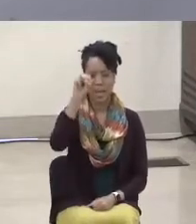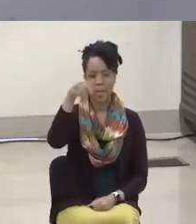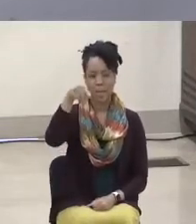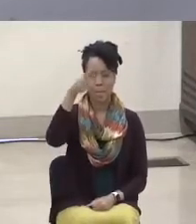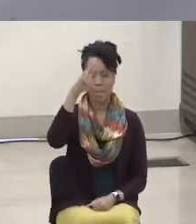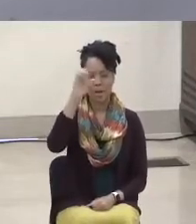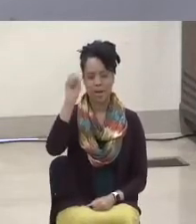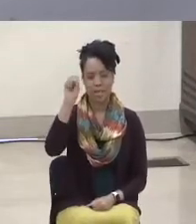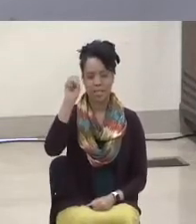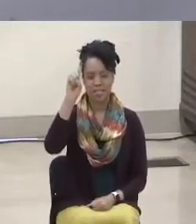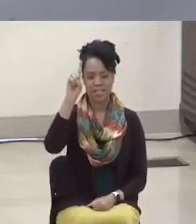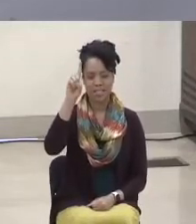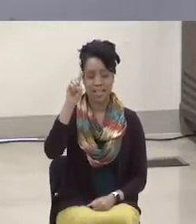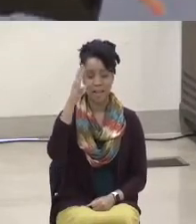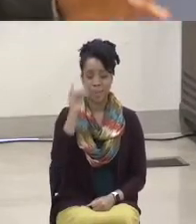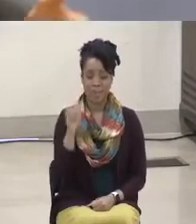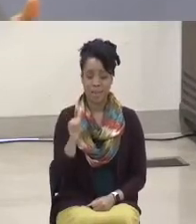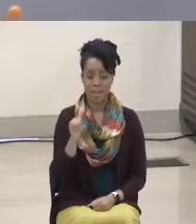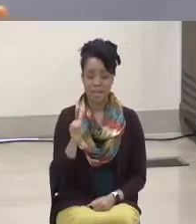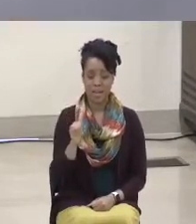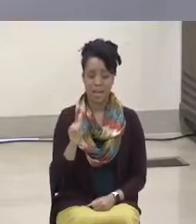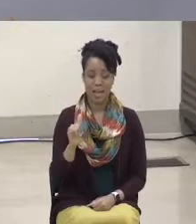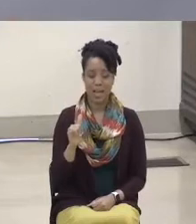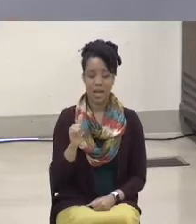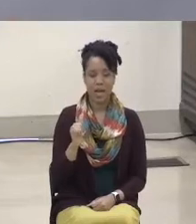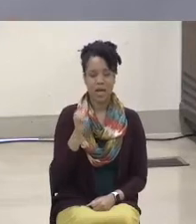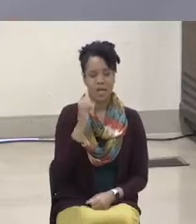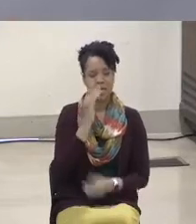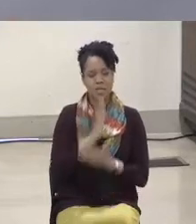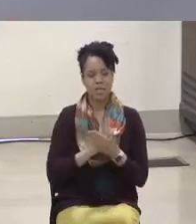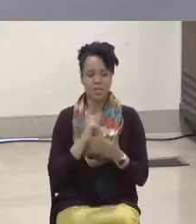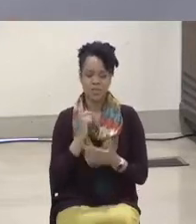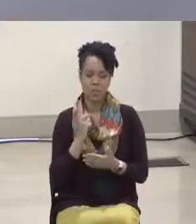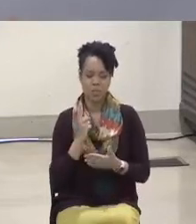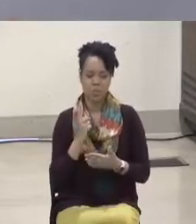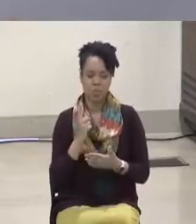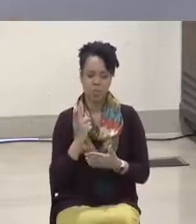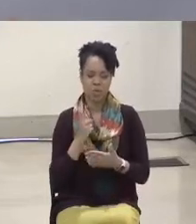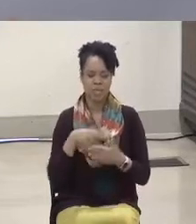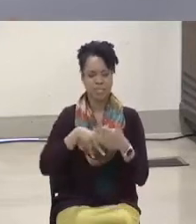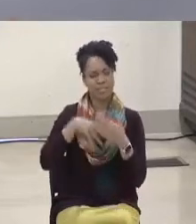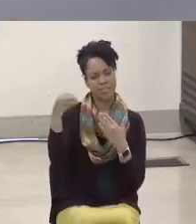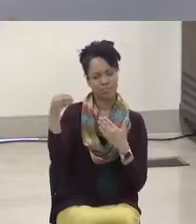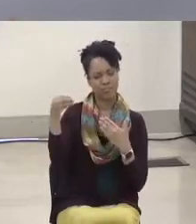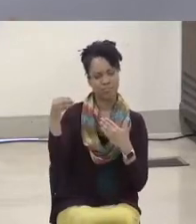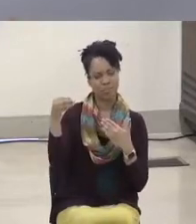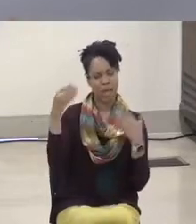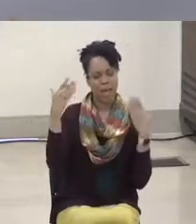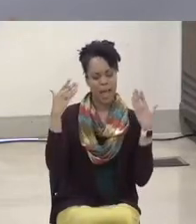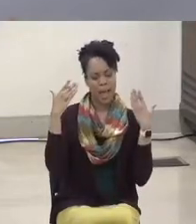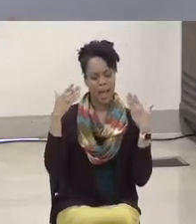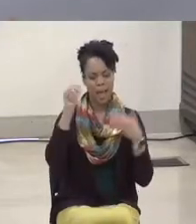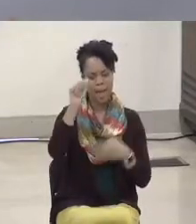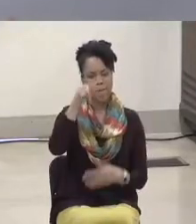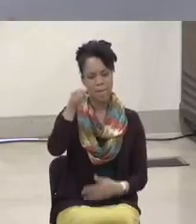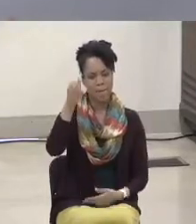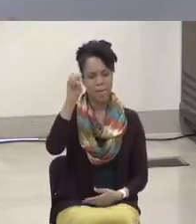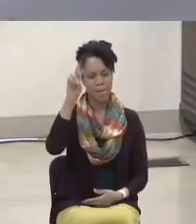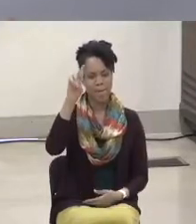by someone's outward appearance. Y David sabía que Dios no estaba impresionado por cómo alguien se ve por